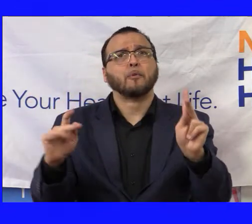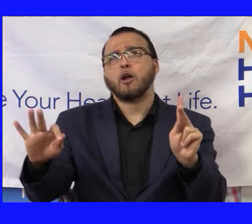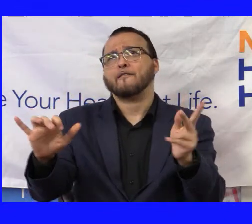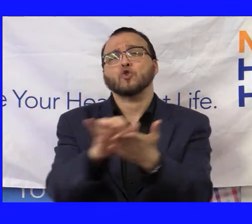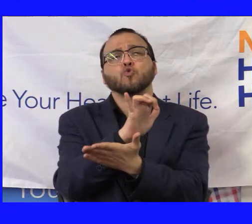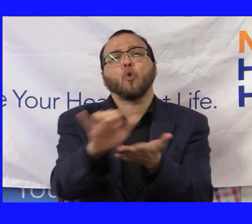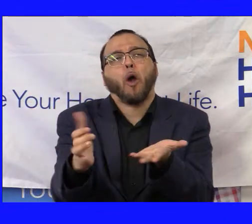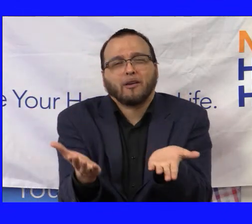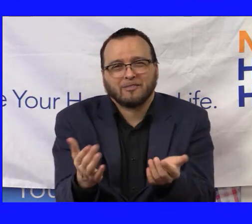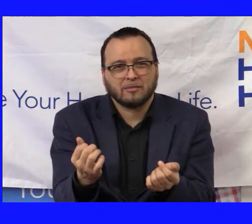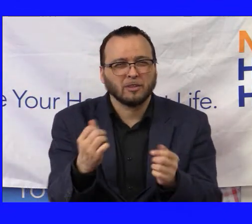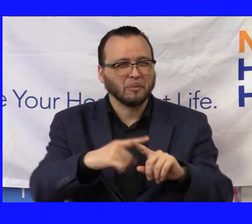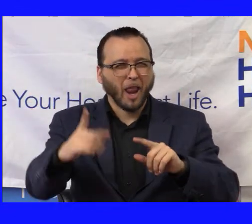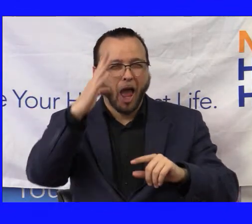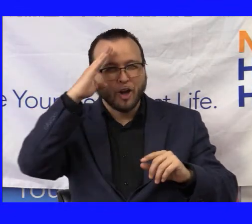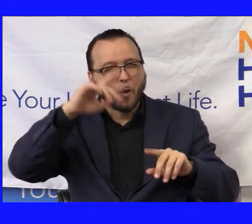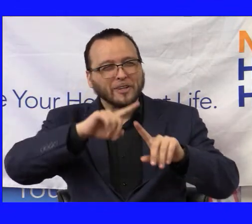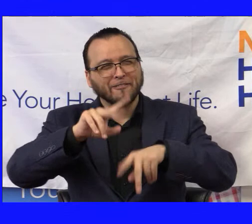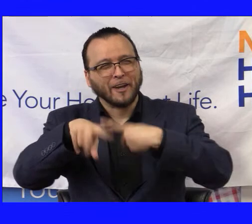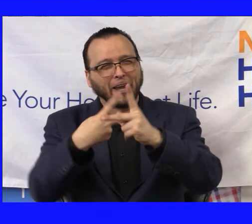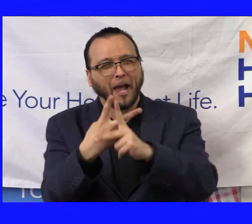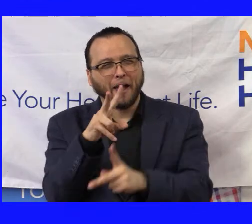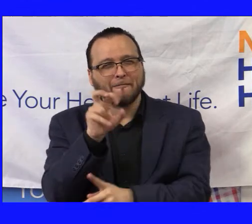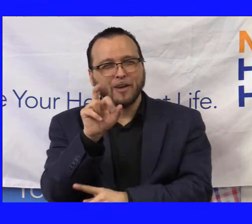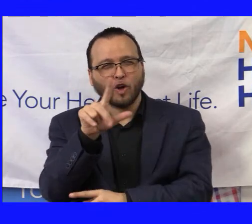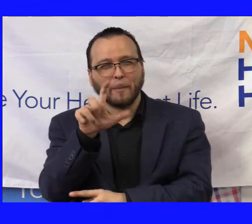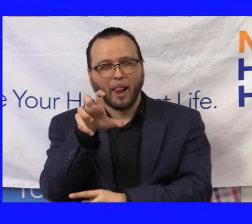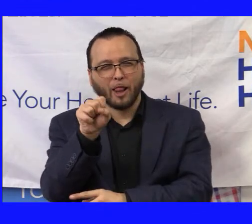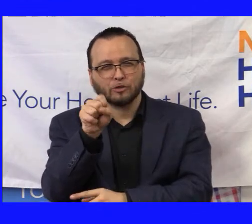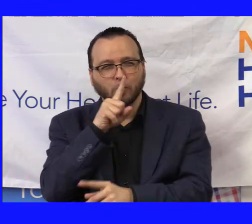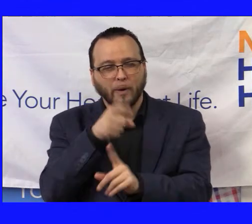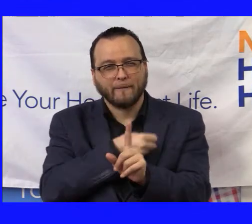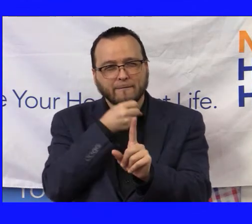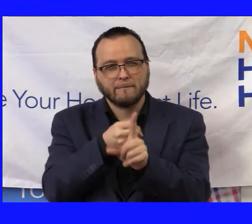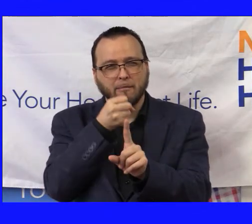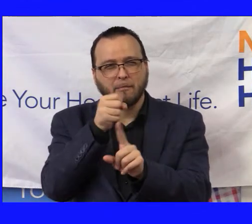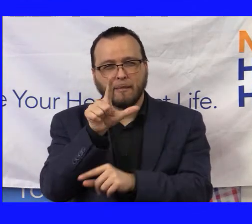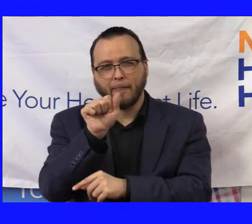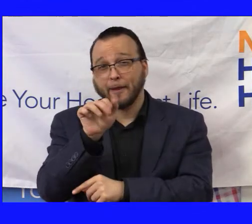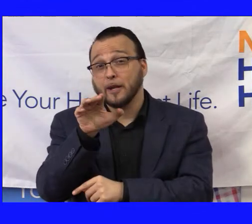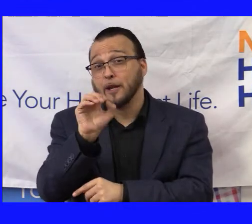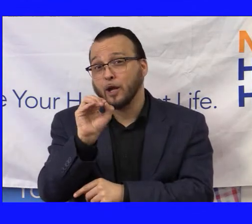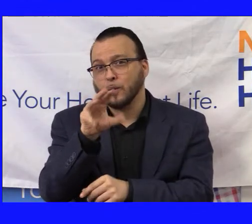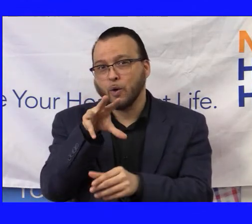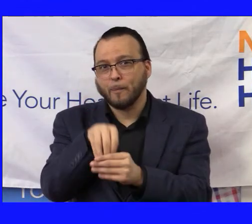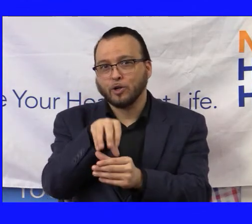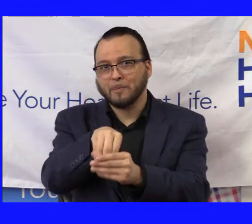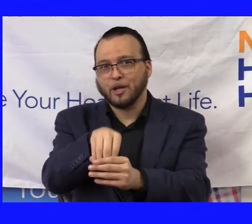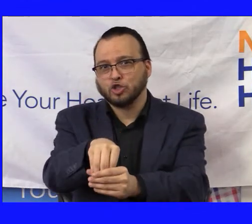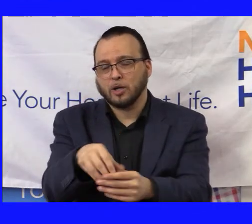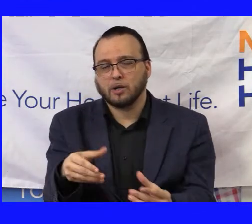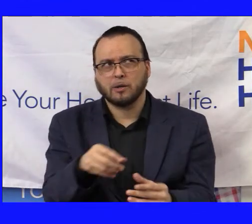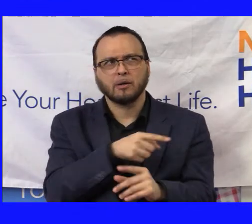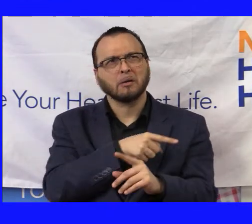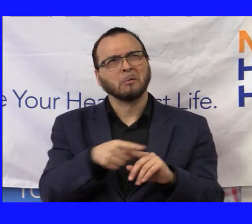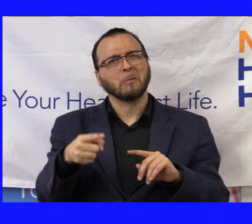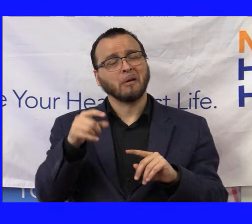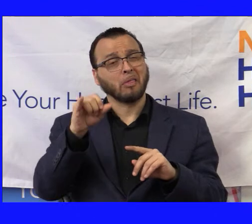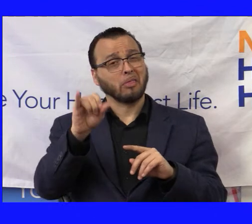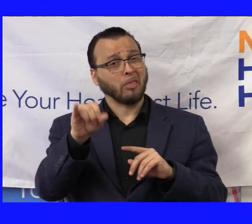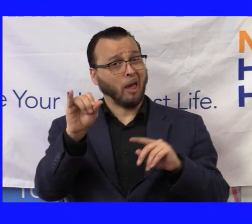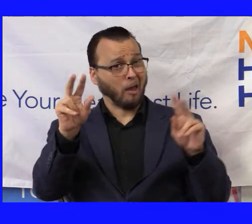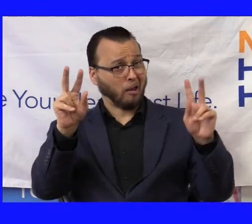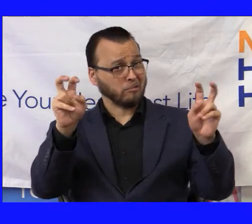know there are all kinds of variables that would affect Latino participation. But is that a topic